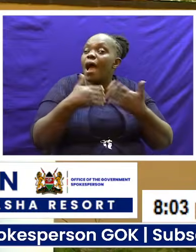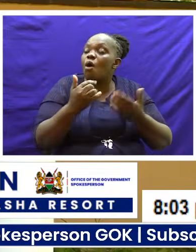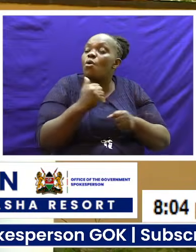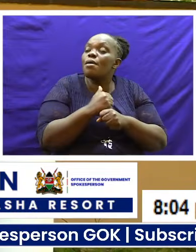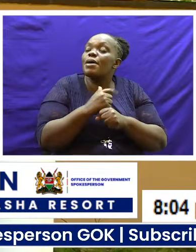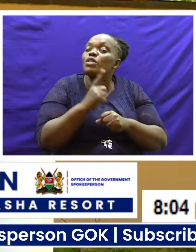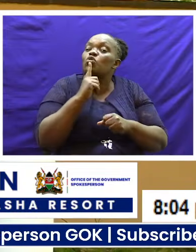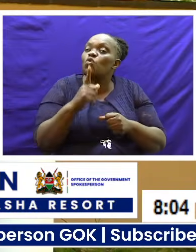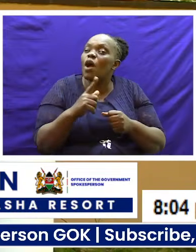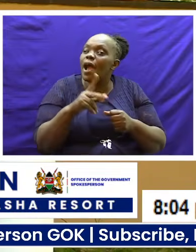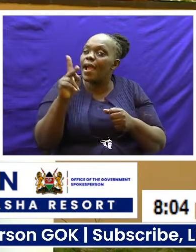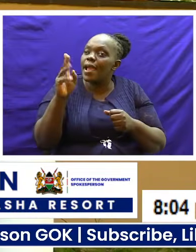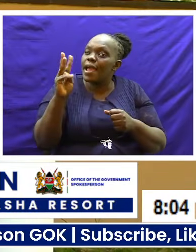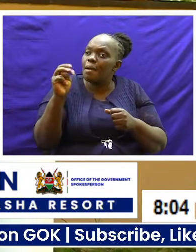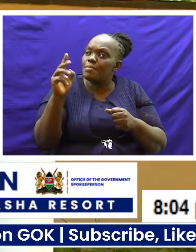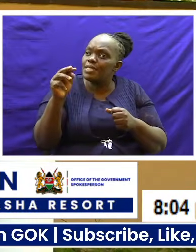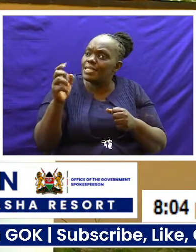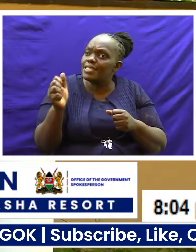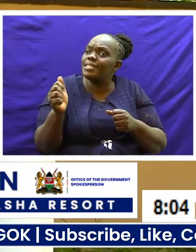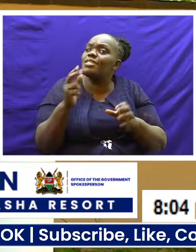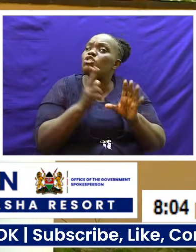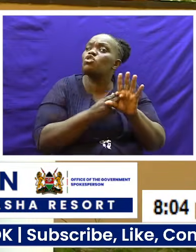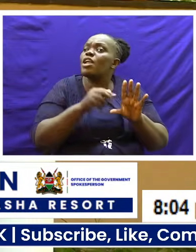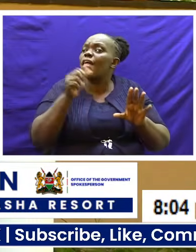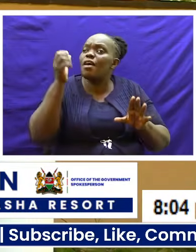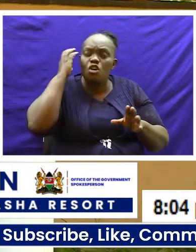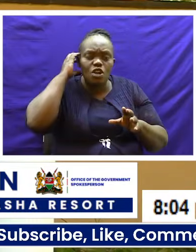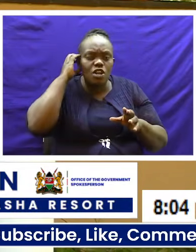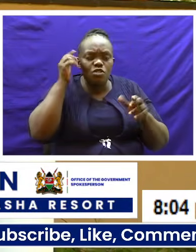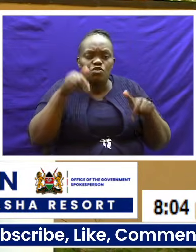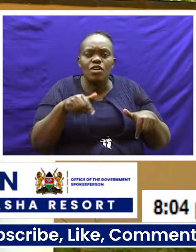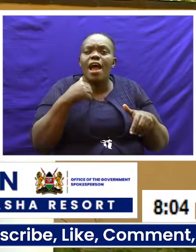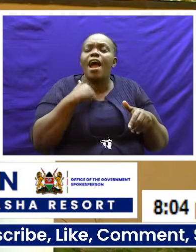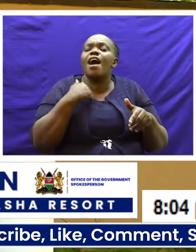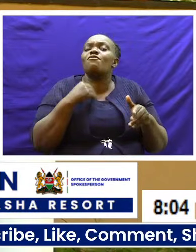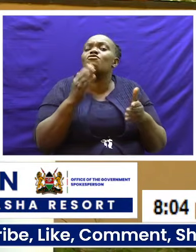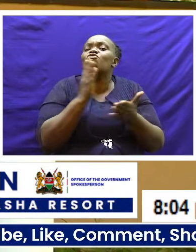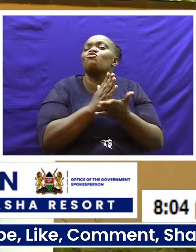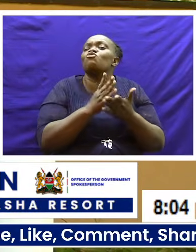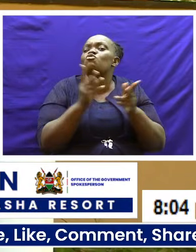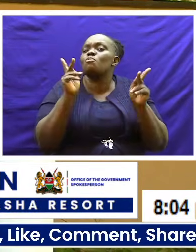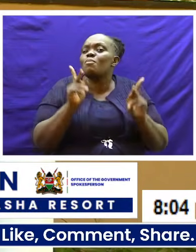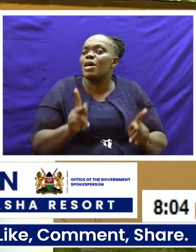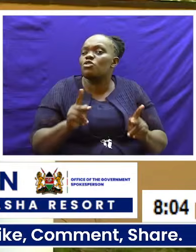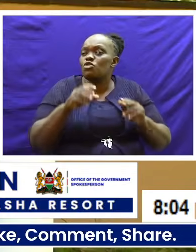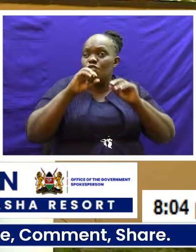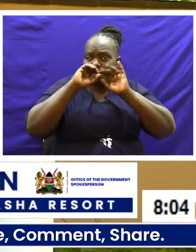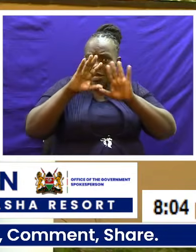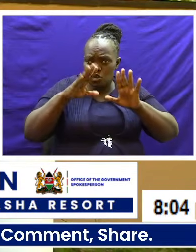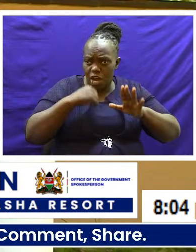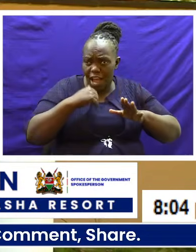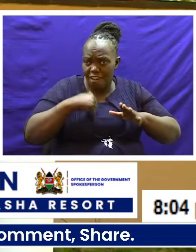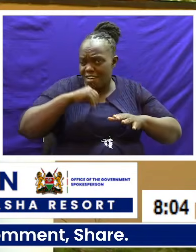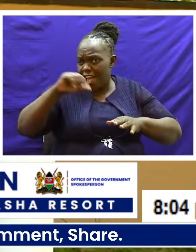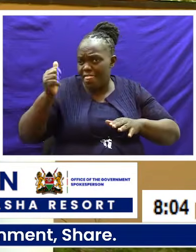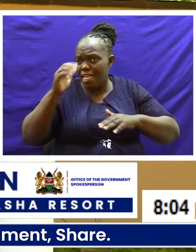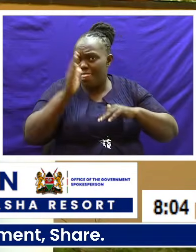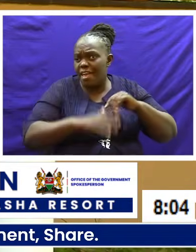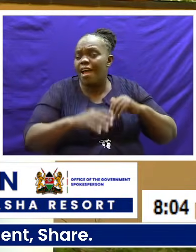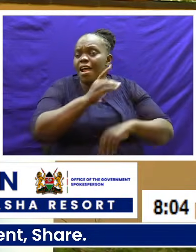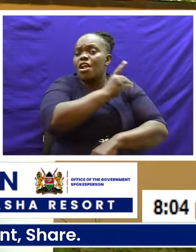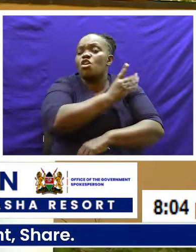that you get to KMTC and other colleges? Today, we have the real person with the real information, and that is none other than